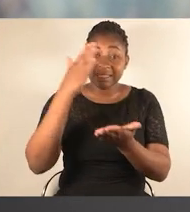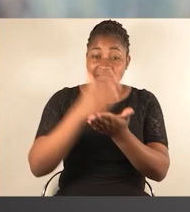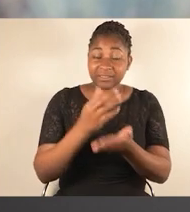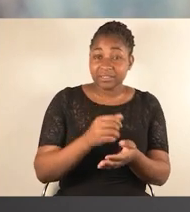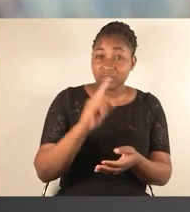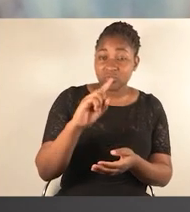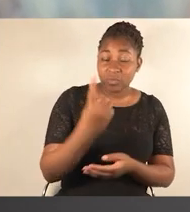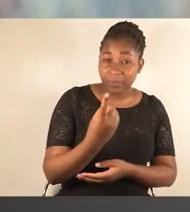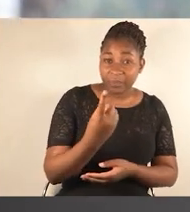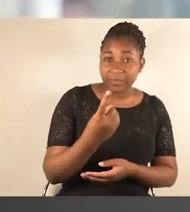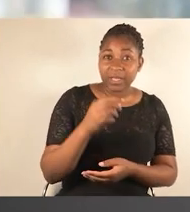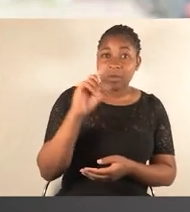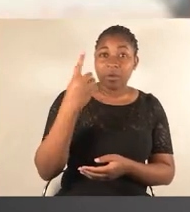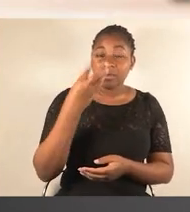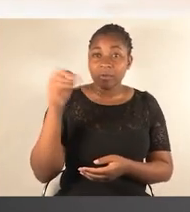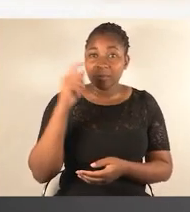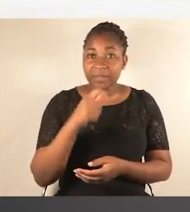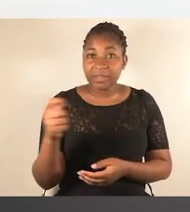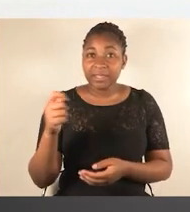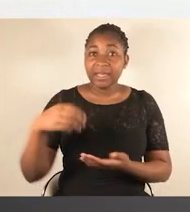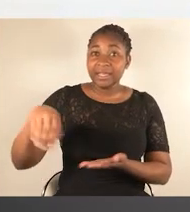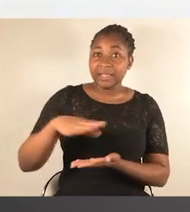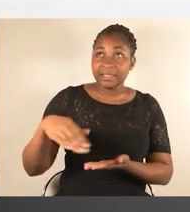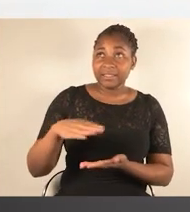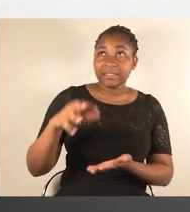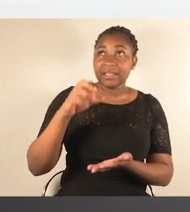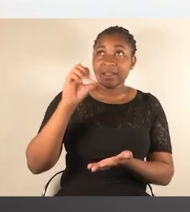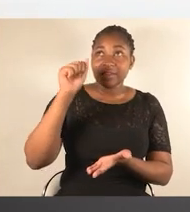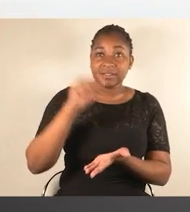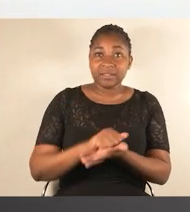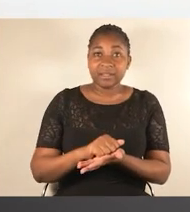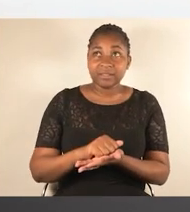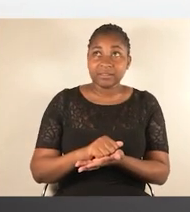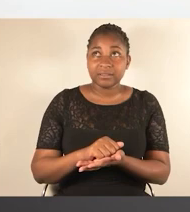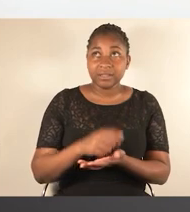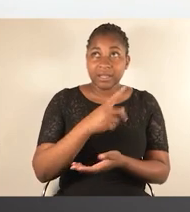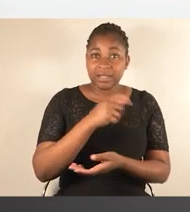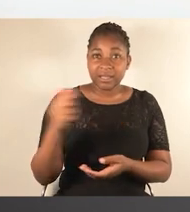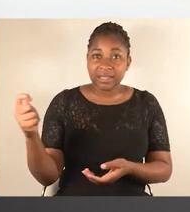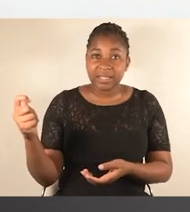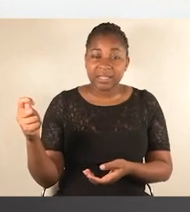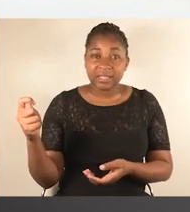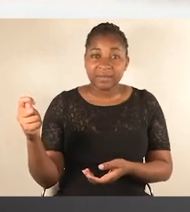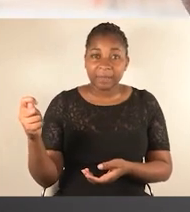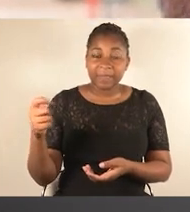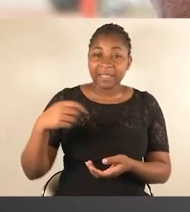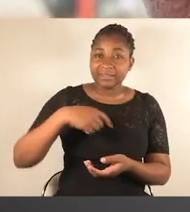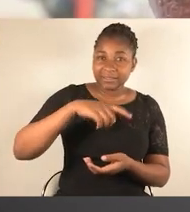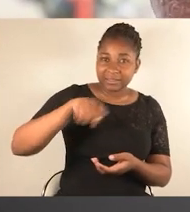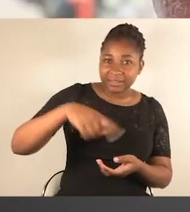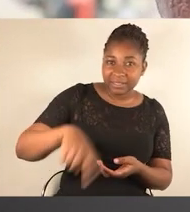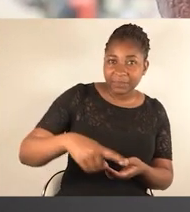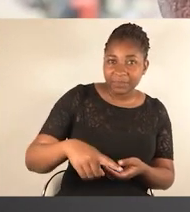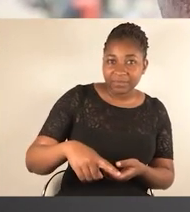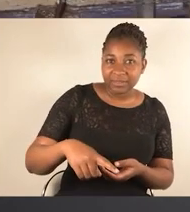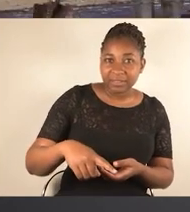1, you know, one of the areas is that, you know, the infrastructure